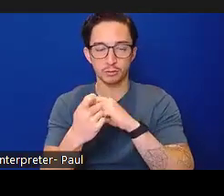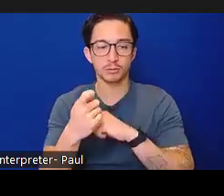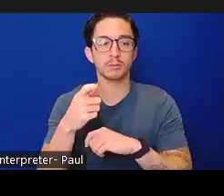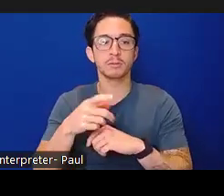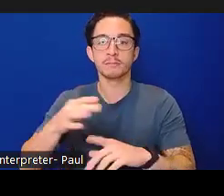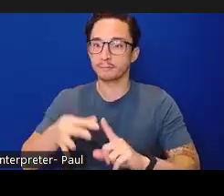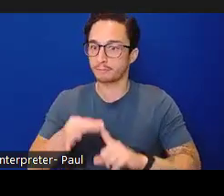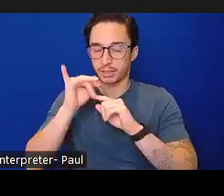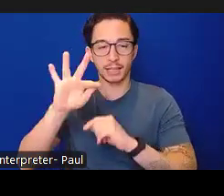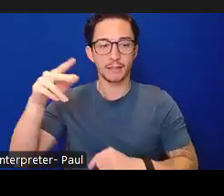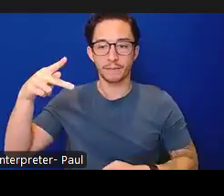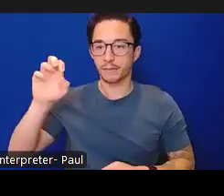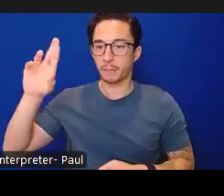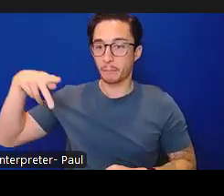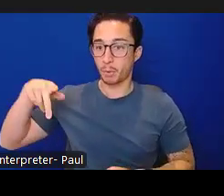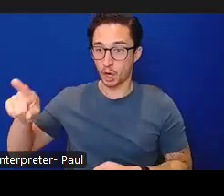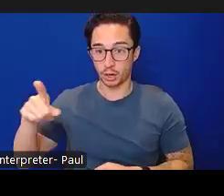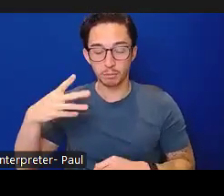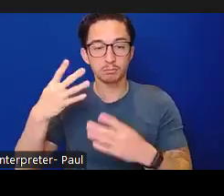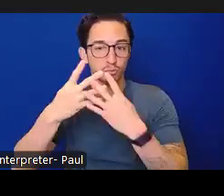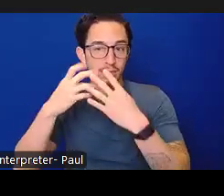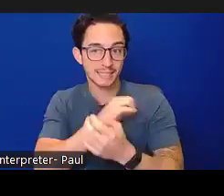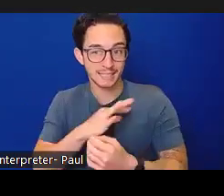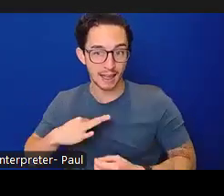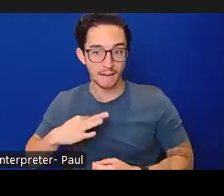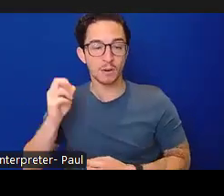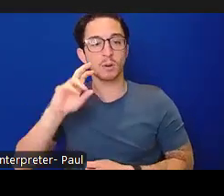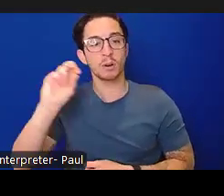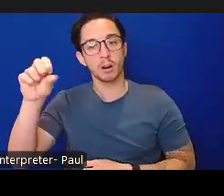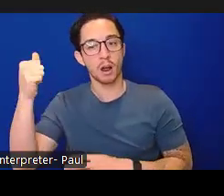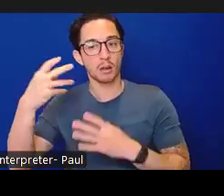especially if the perpetrator is prison staff or a fellow inmate.